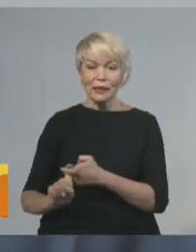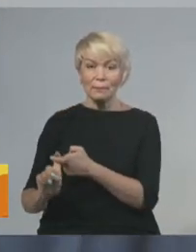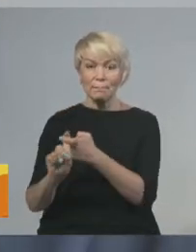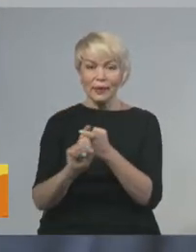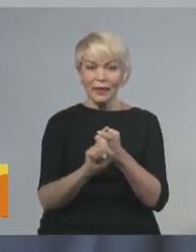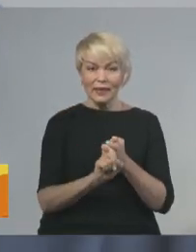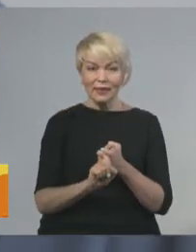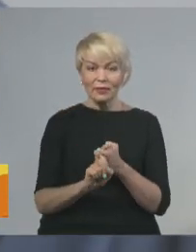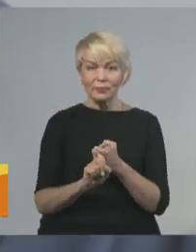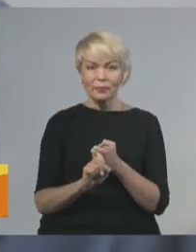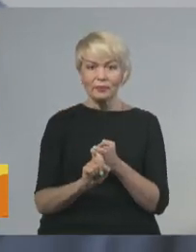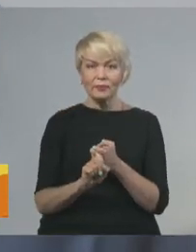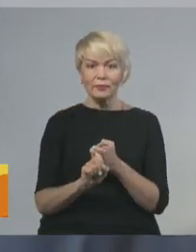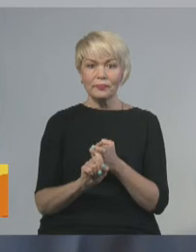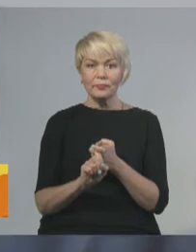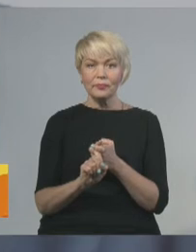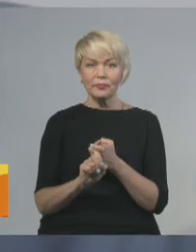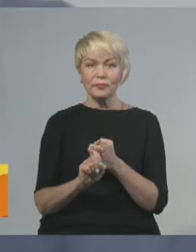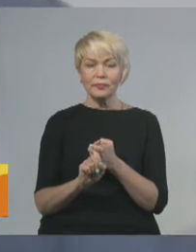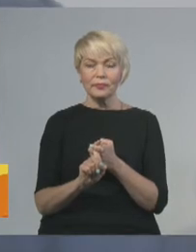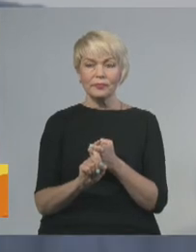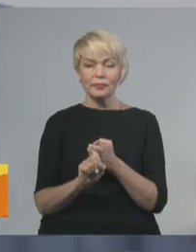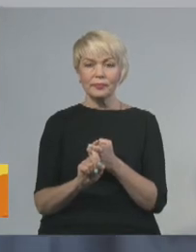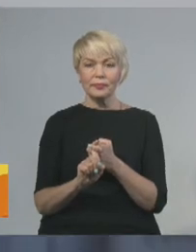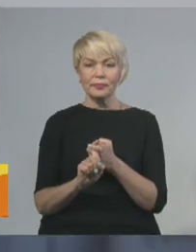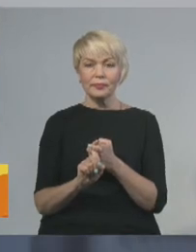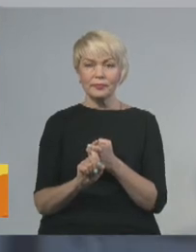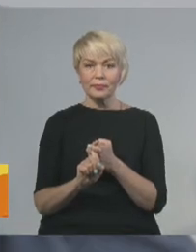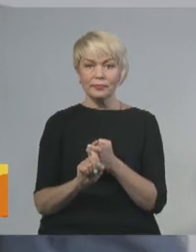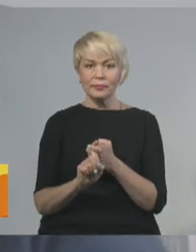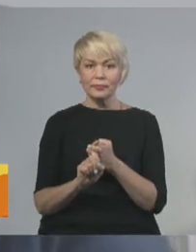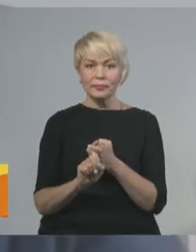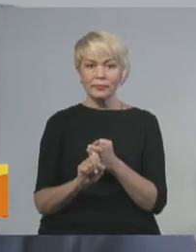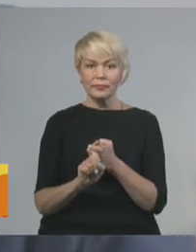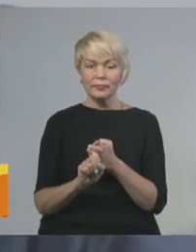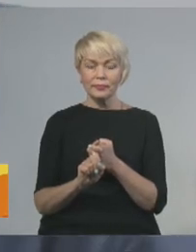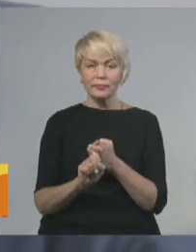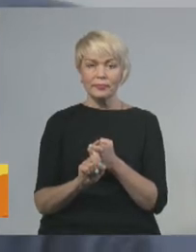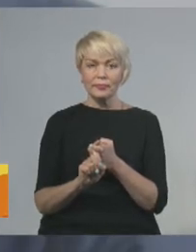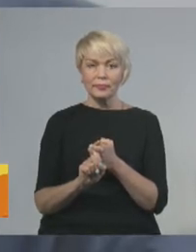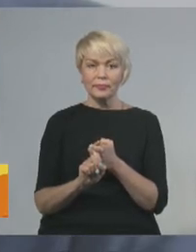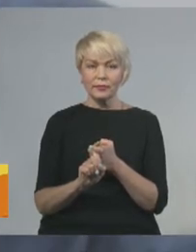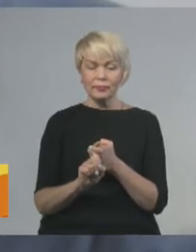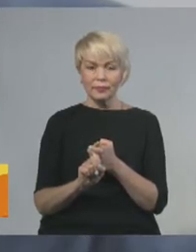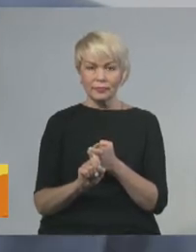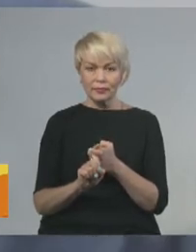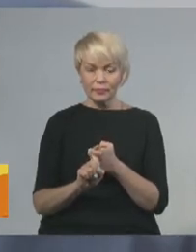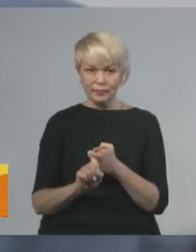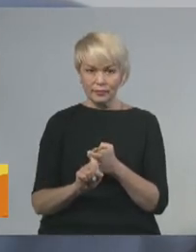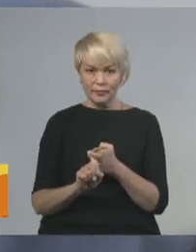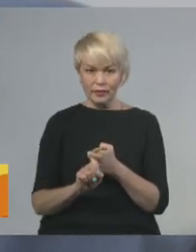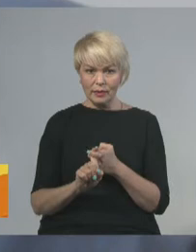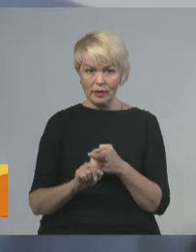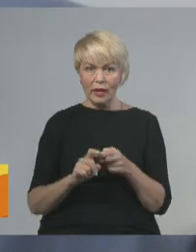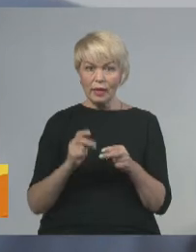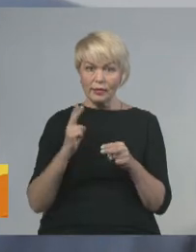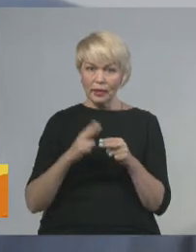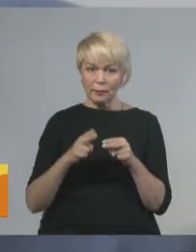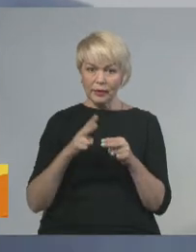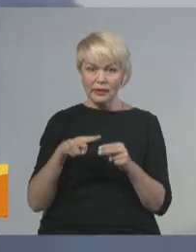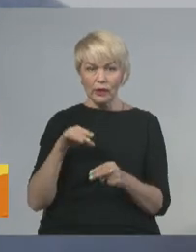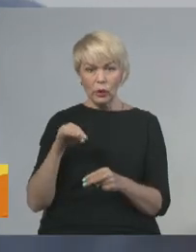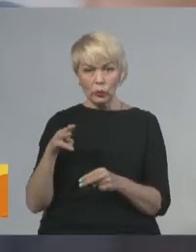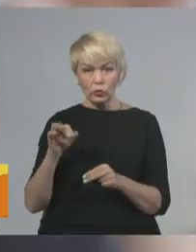because it came in at the end let's say at the end of february beginning of march where most of the